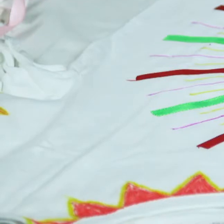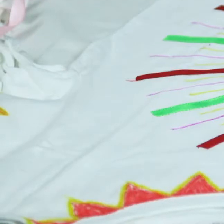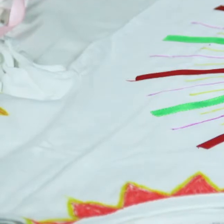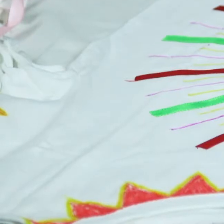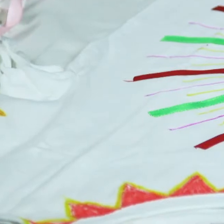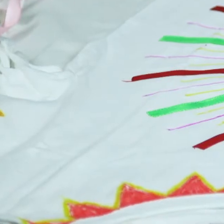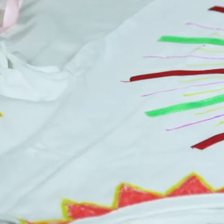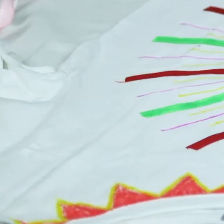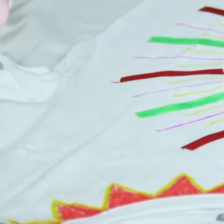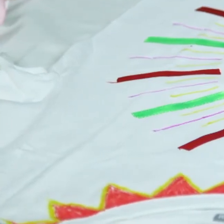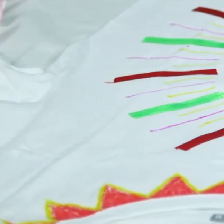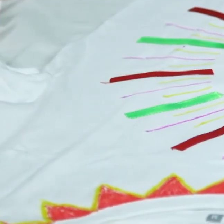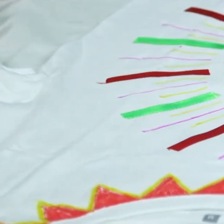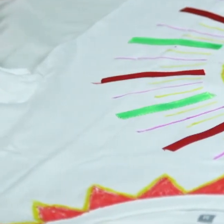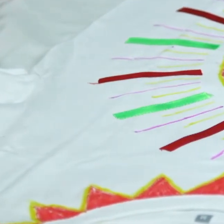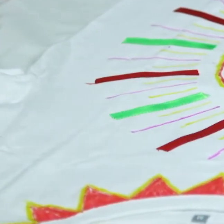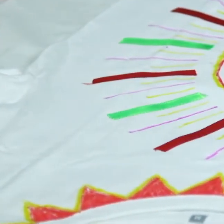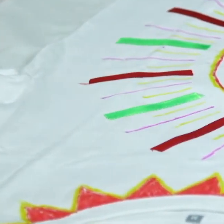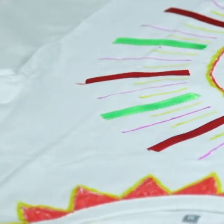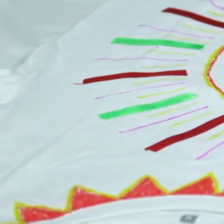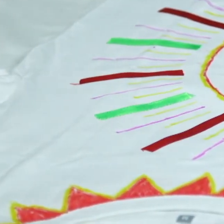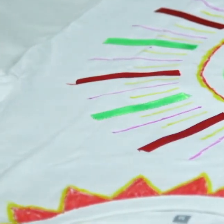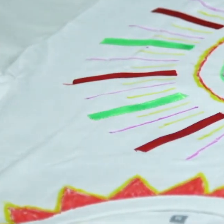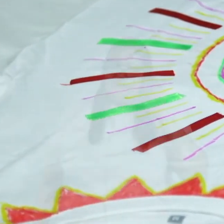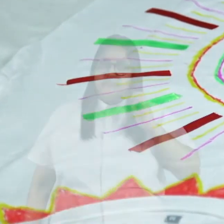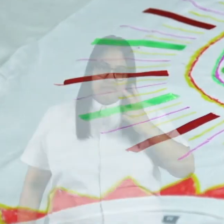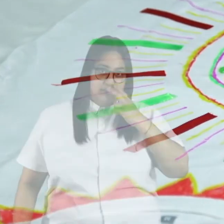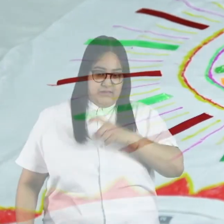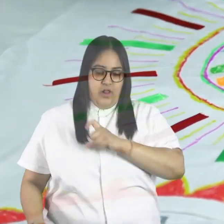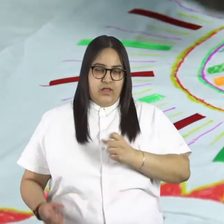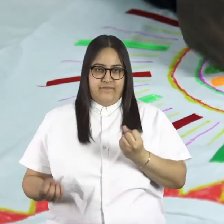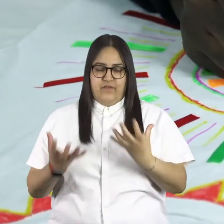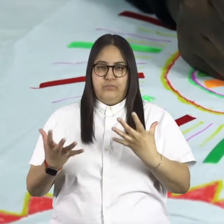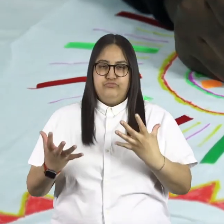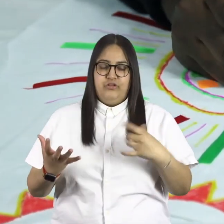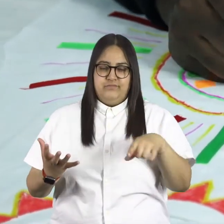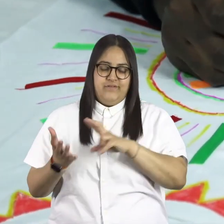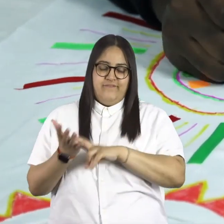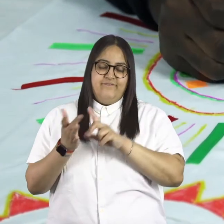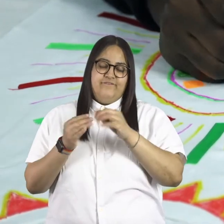And that is that. Do you see how much kind of vibrant it is?